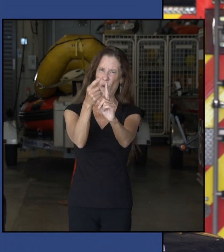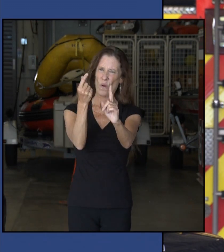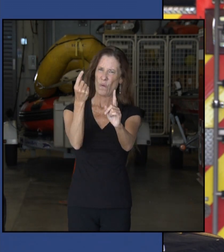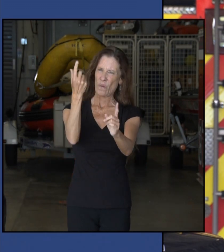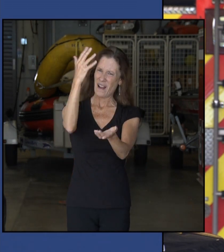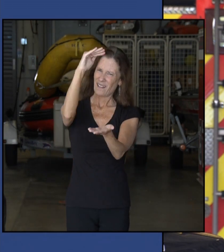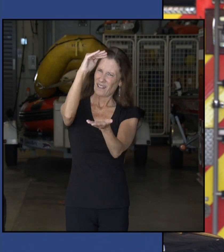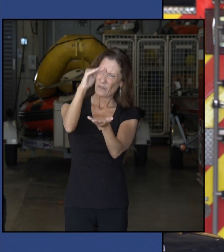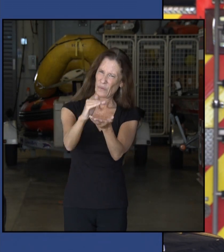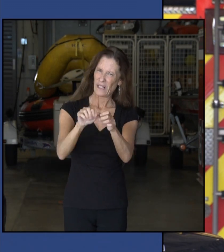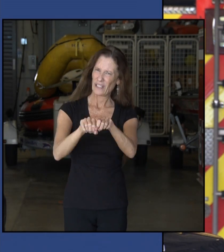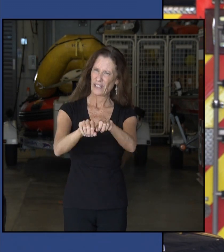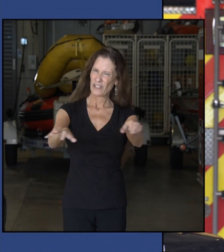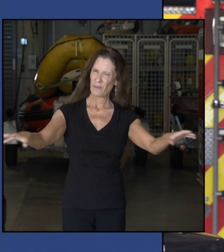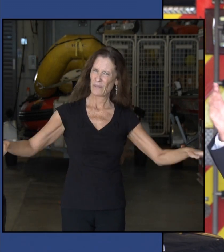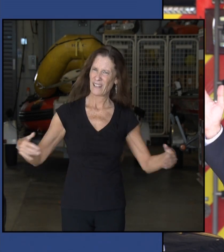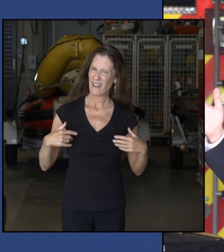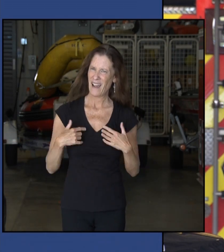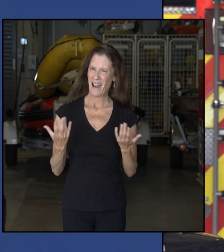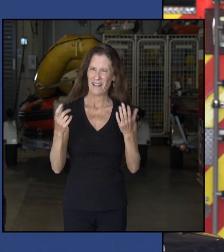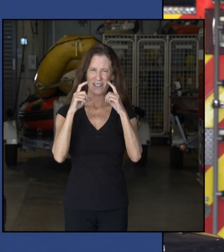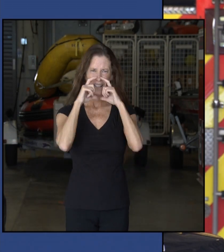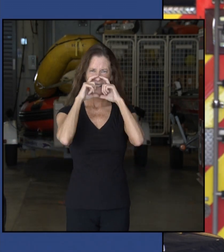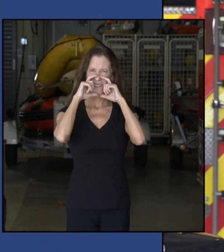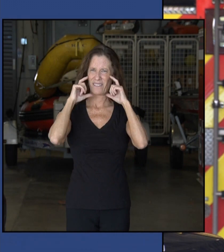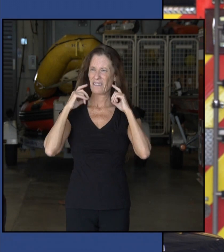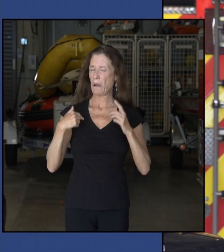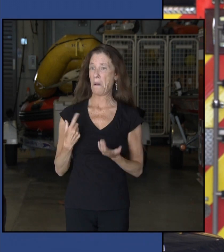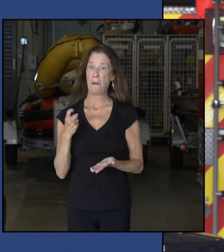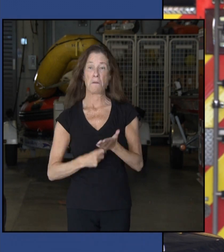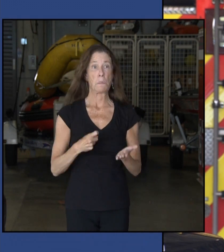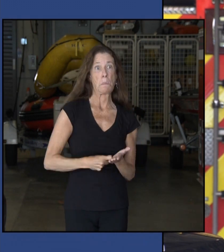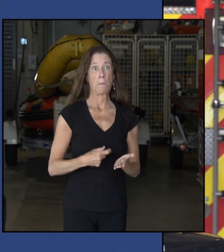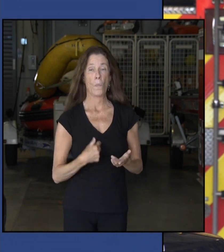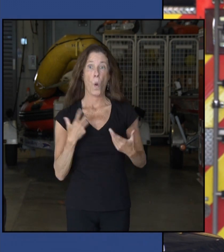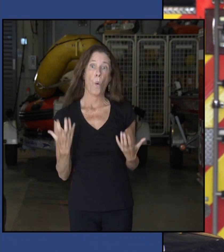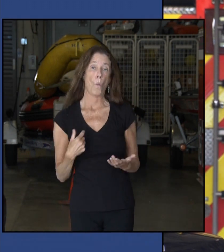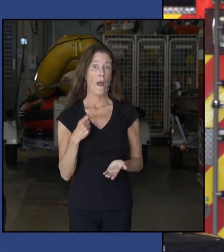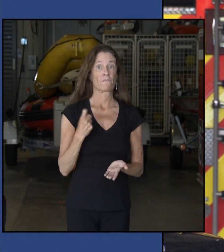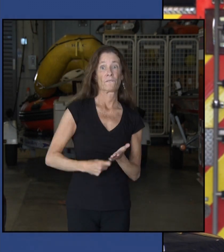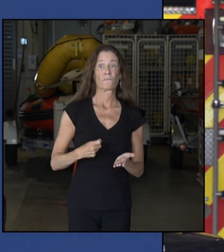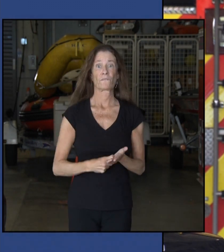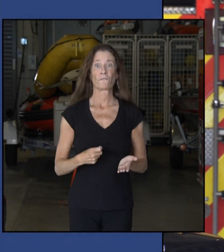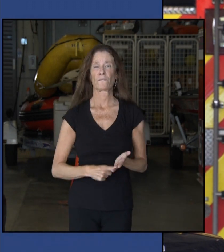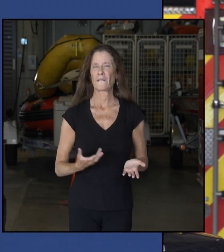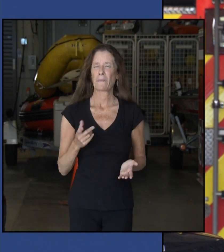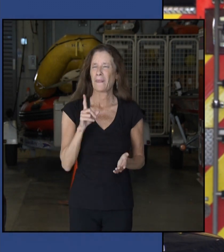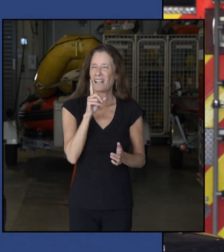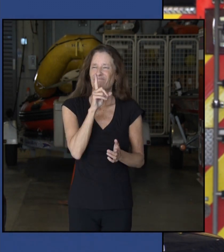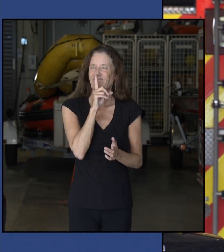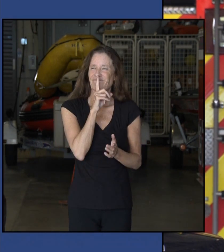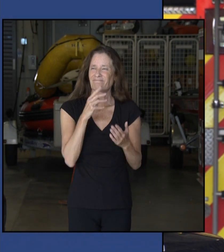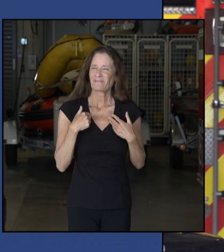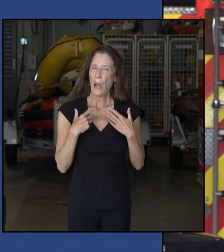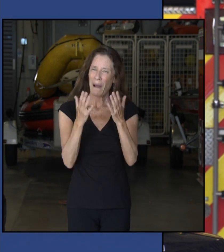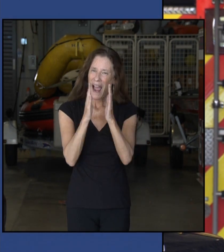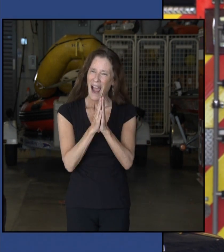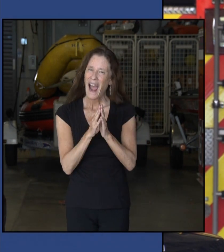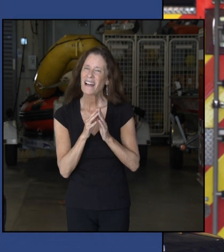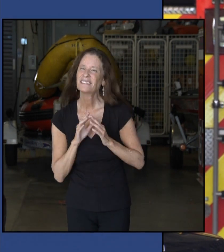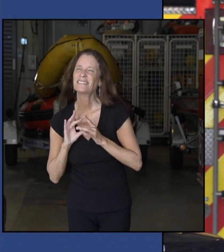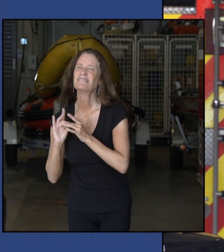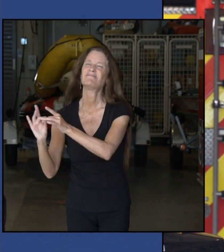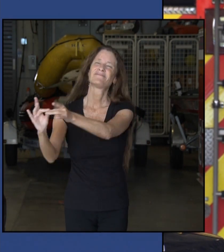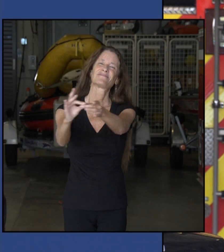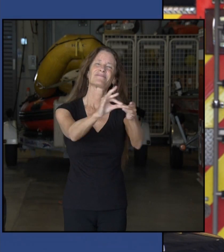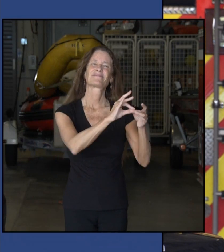that motivates us is the idea that, out there's an enforcement mechanism, that's not going to work. It's going to work because we all pull together